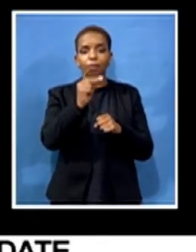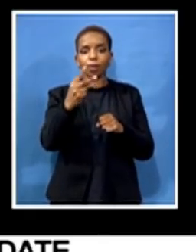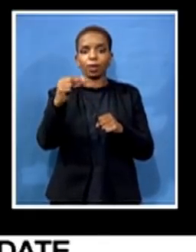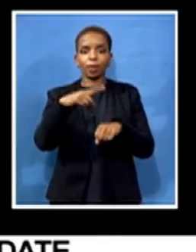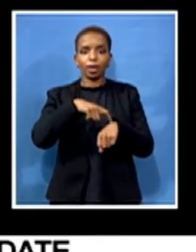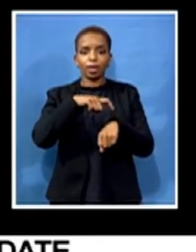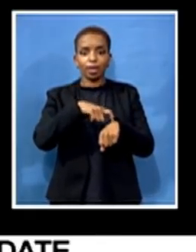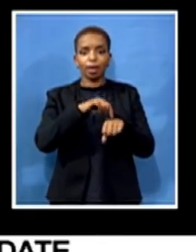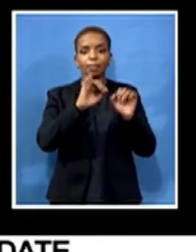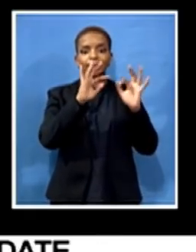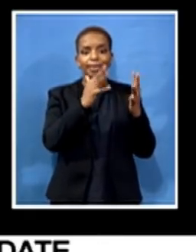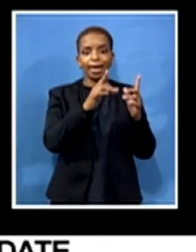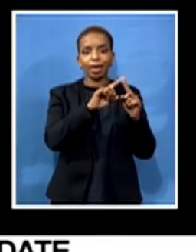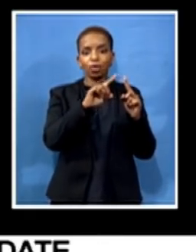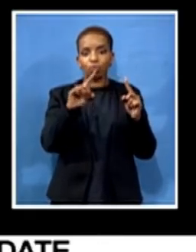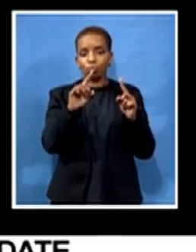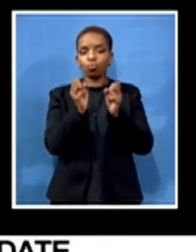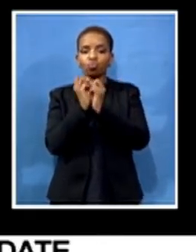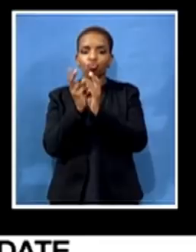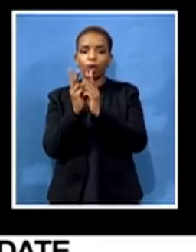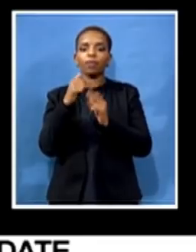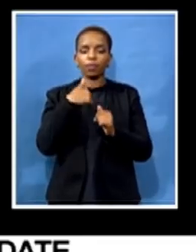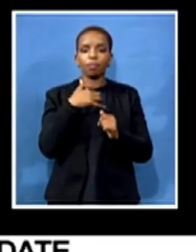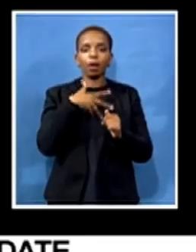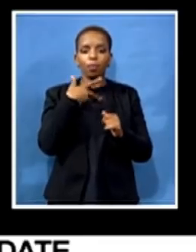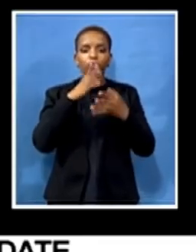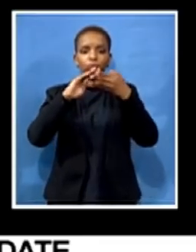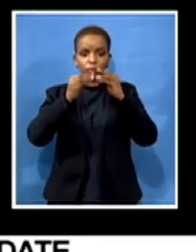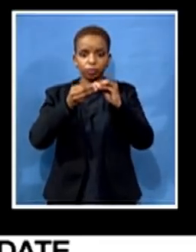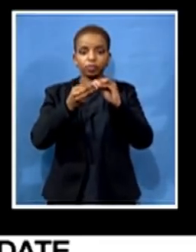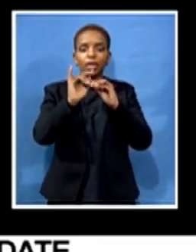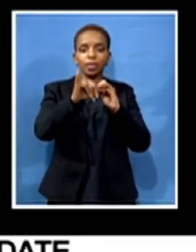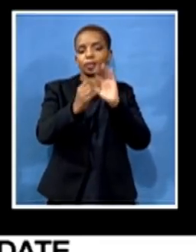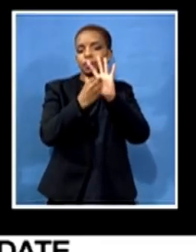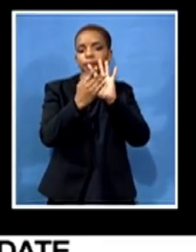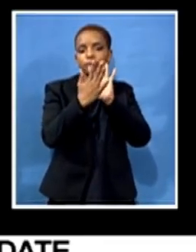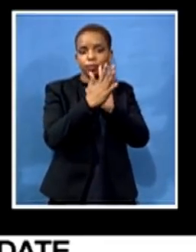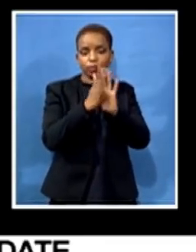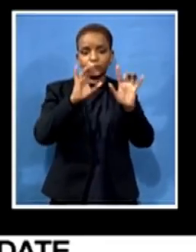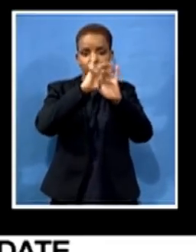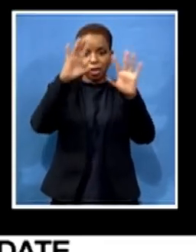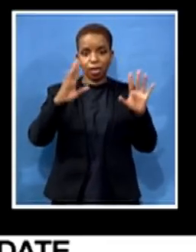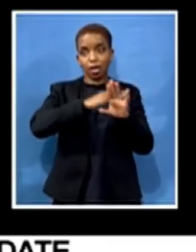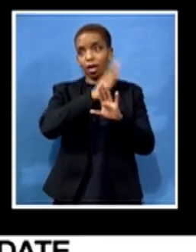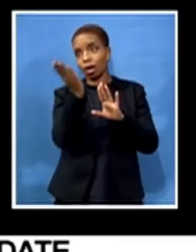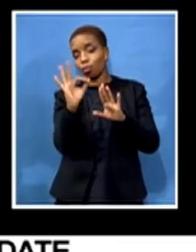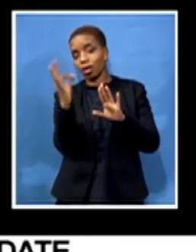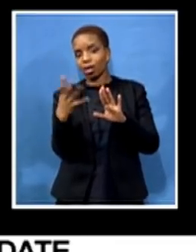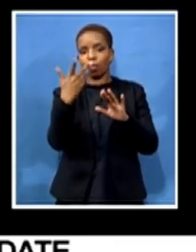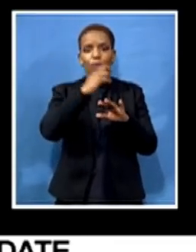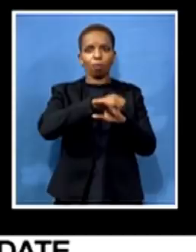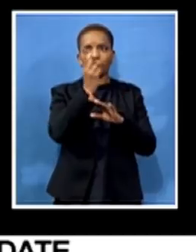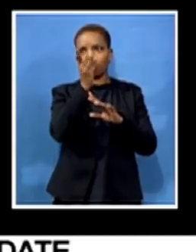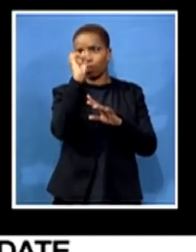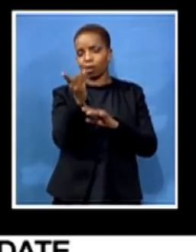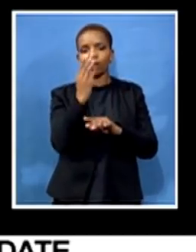I just want to put that on record because from what honorable members are saying, they're saying as though I'm saying I'm